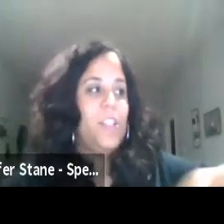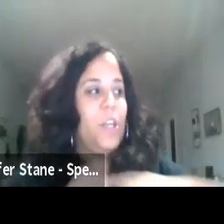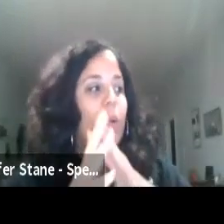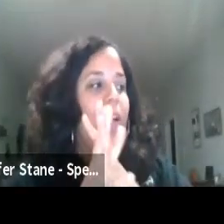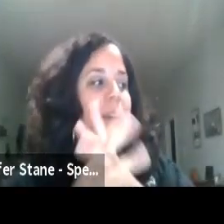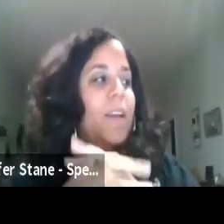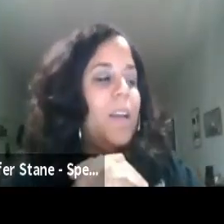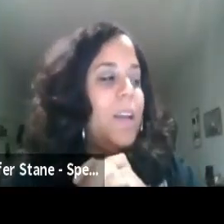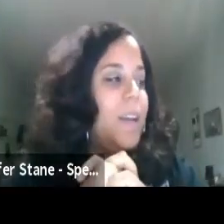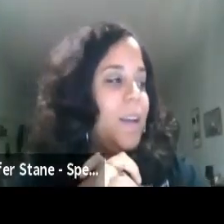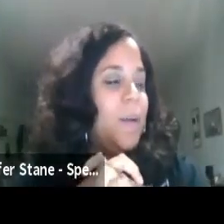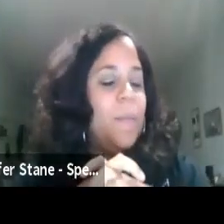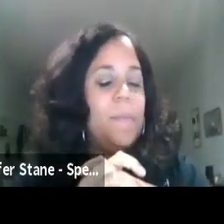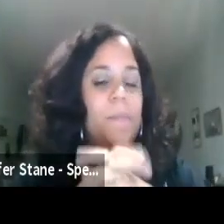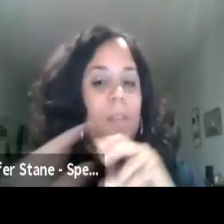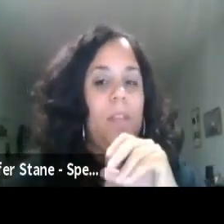So